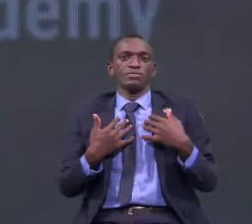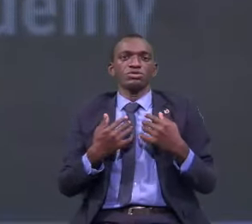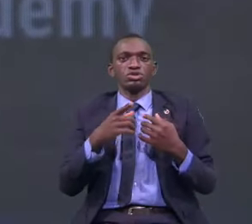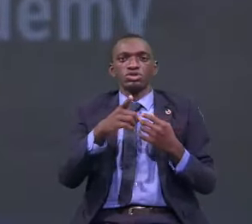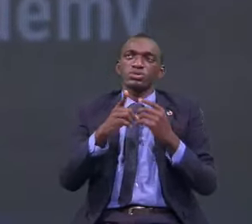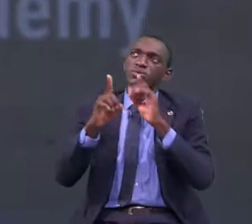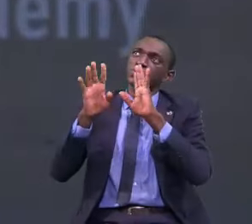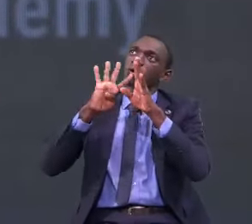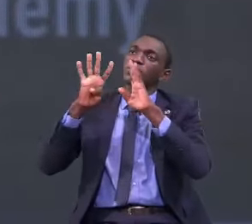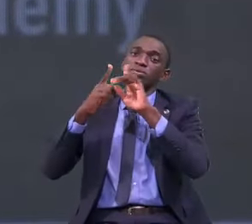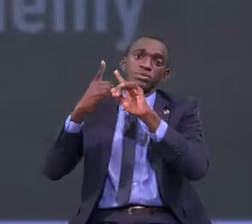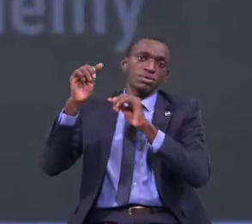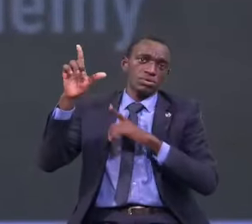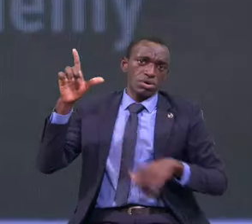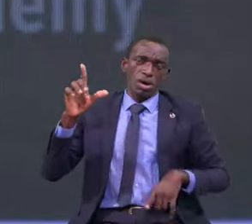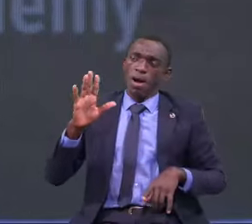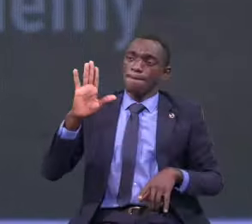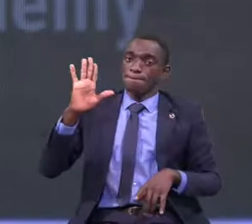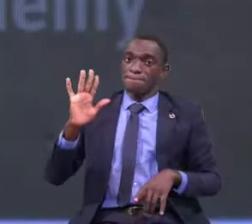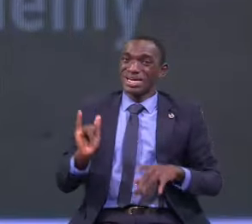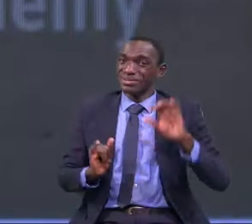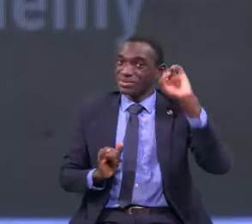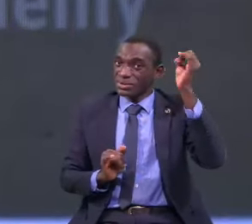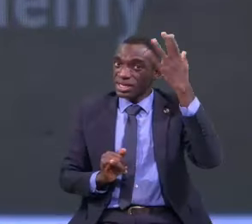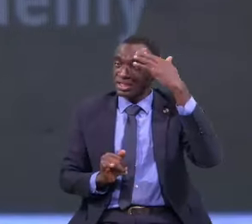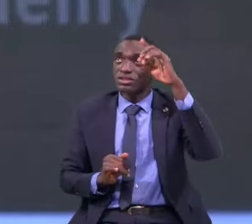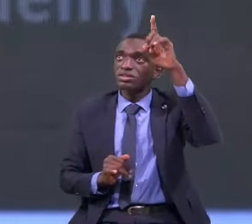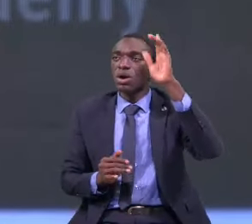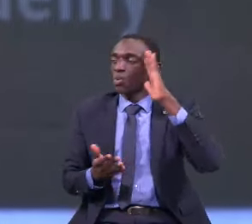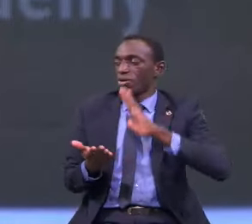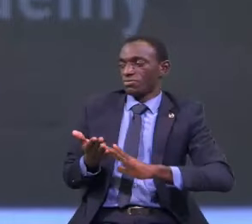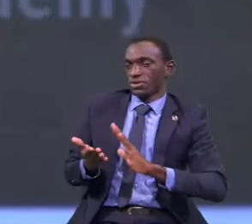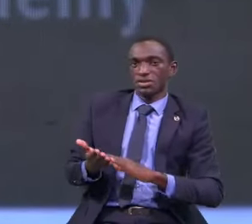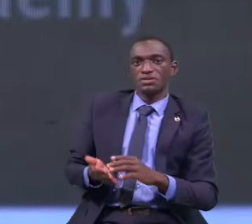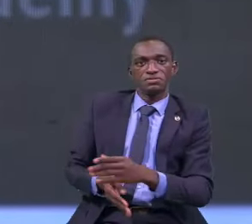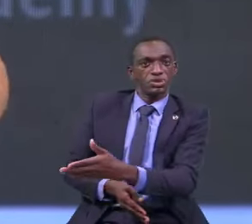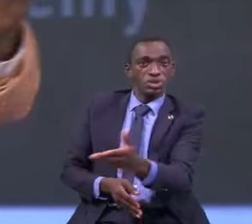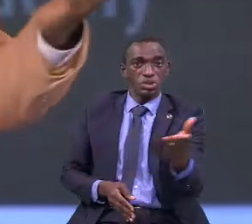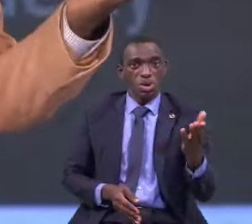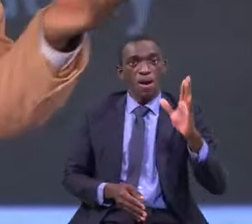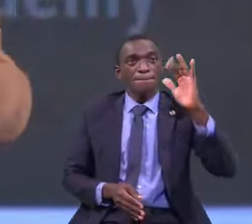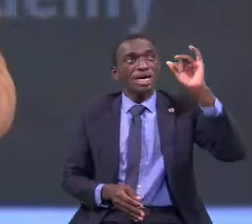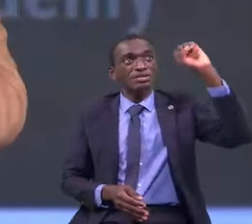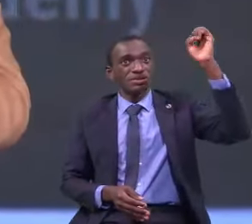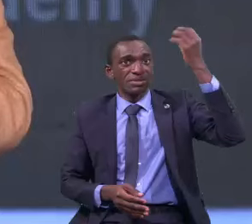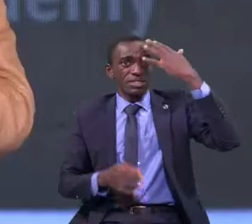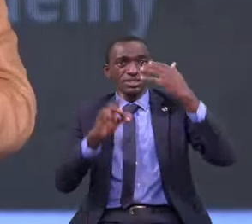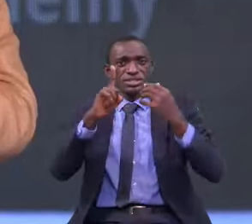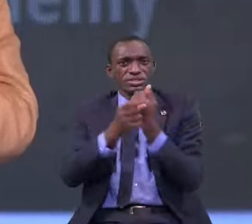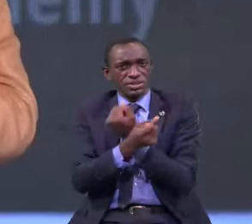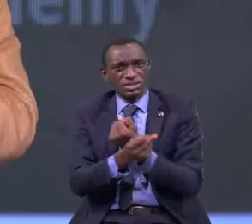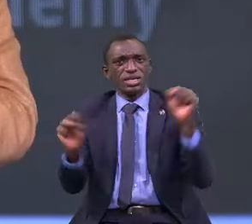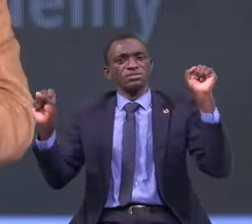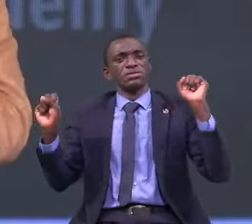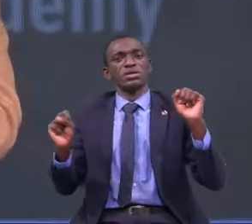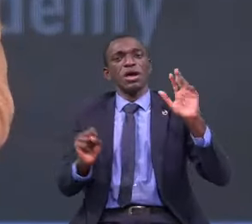he forgives. Par la grâce il pardonne. By grace he saves. Par la grâce il sauve. By grace he makes your life